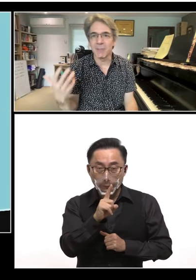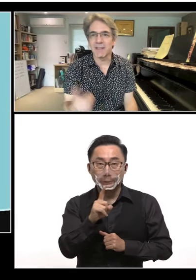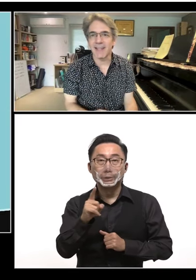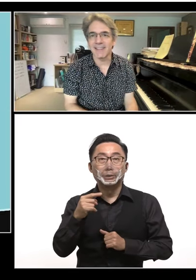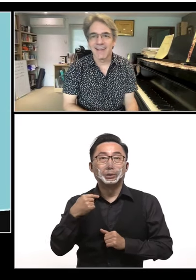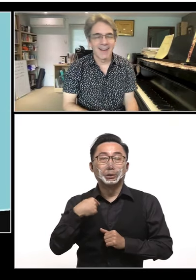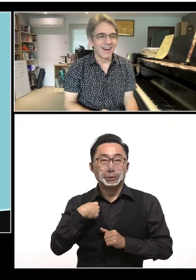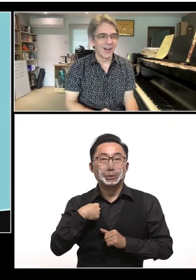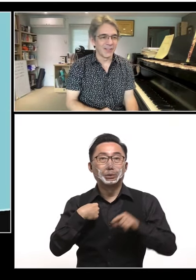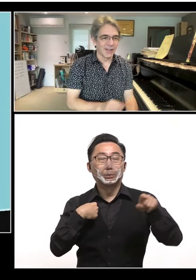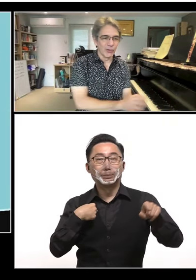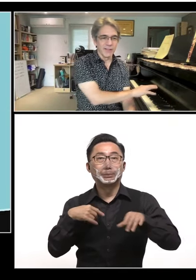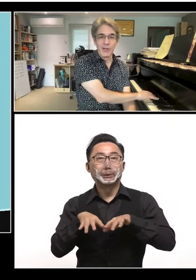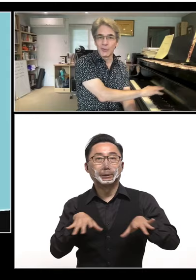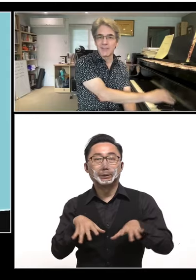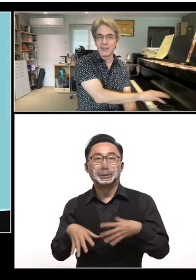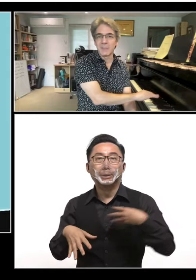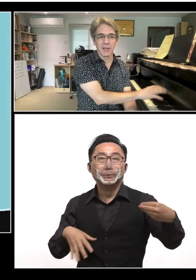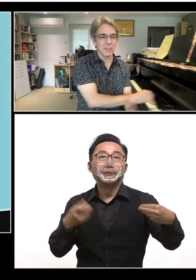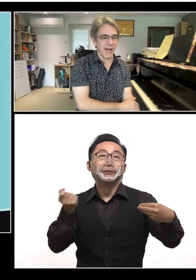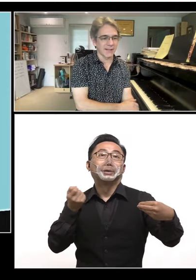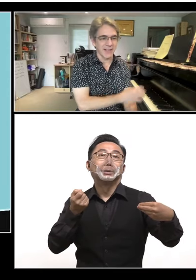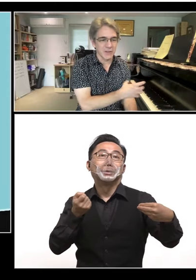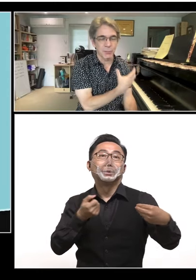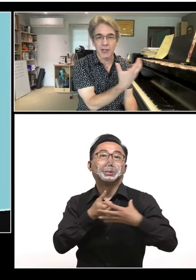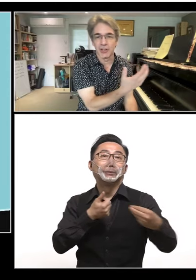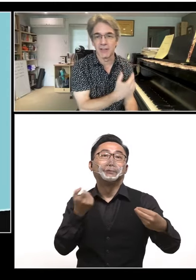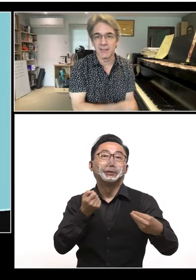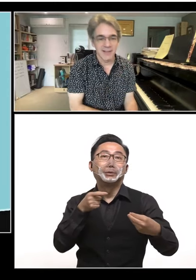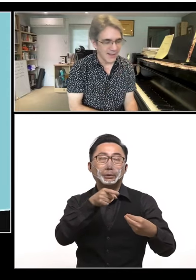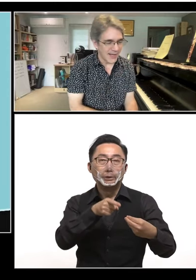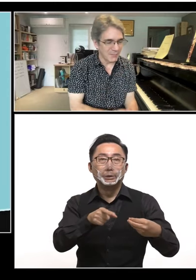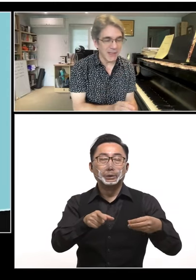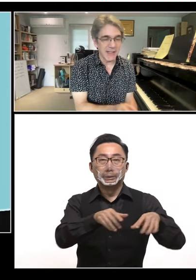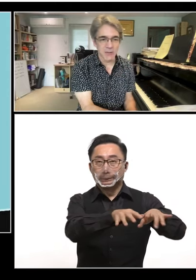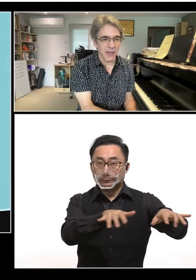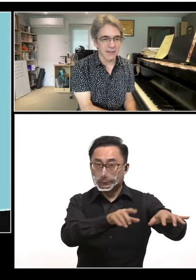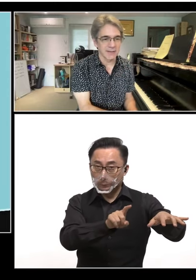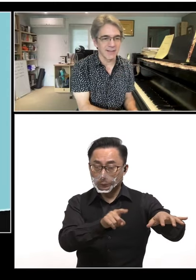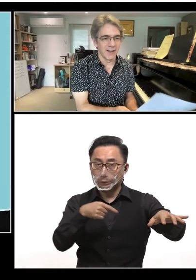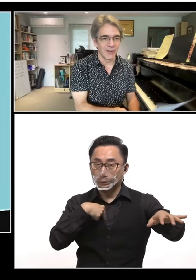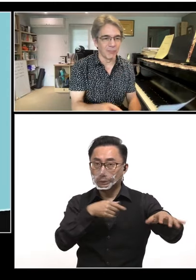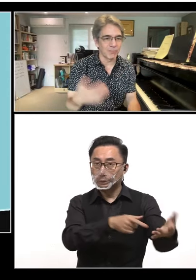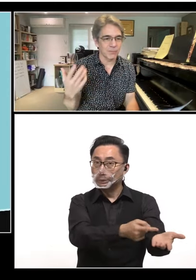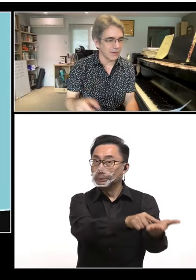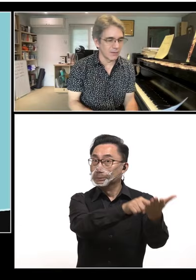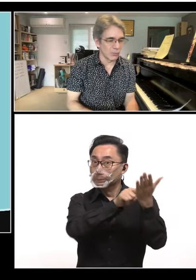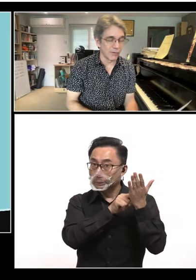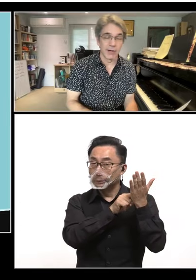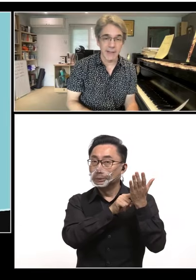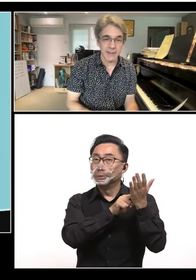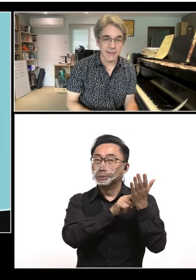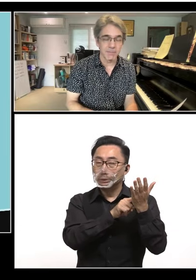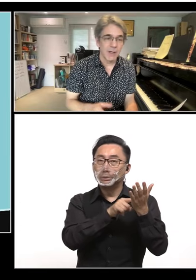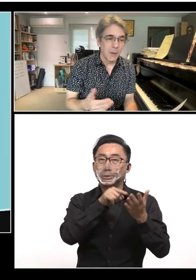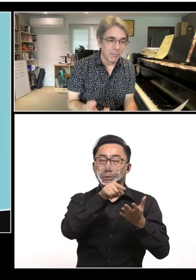could imitate. And not only the notes could he play back, the expression and many aspects were